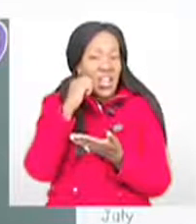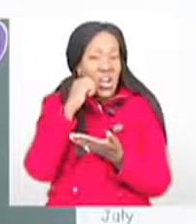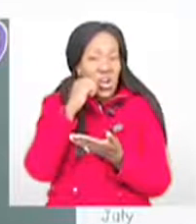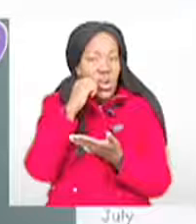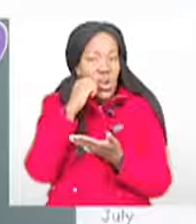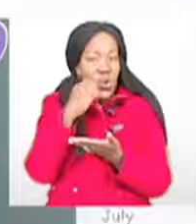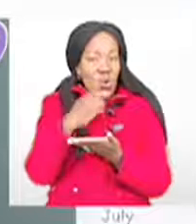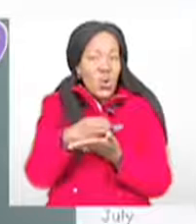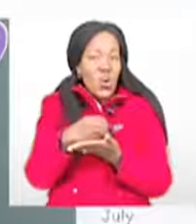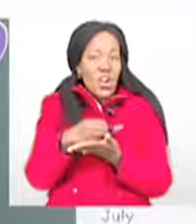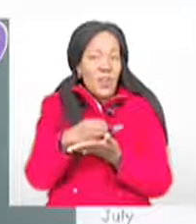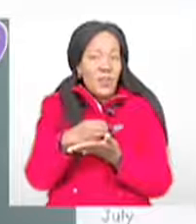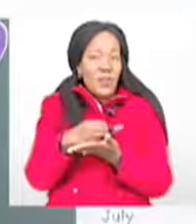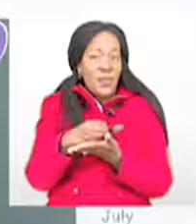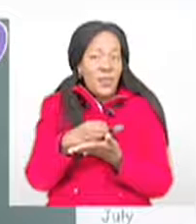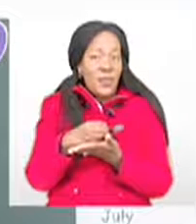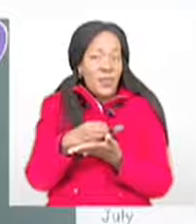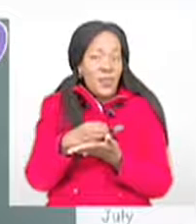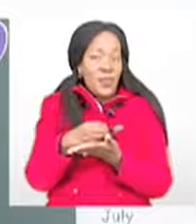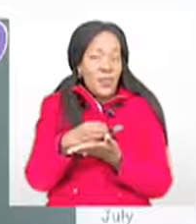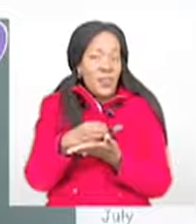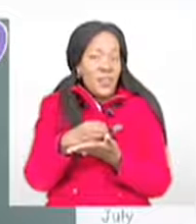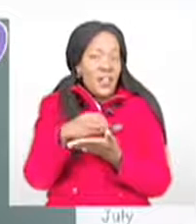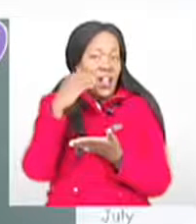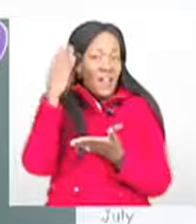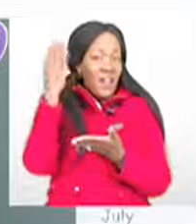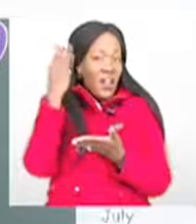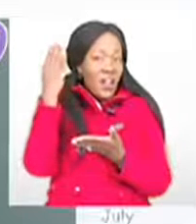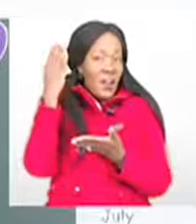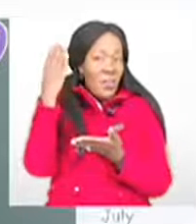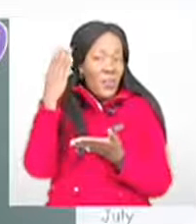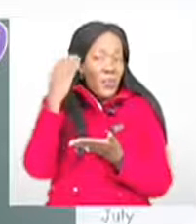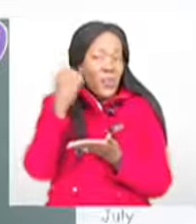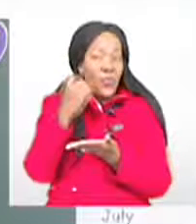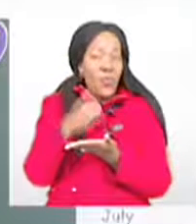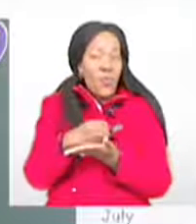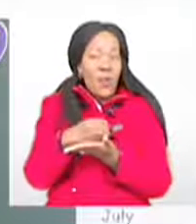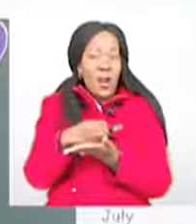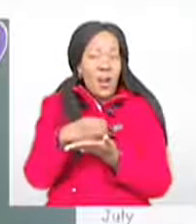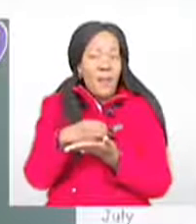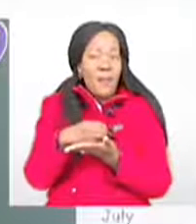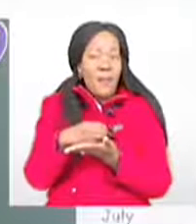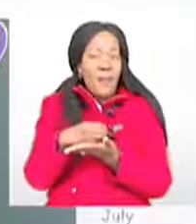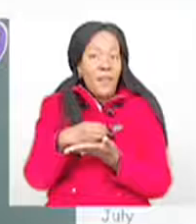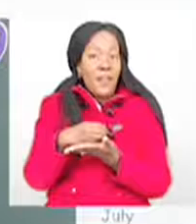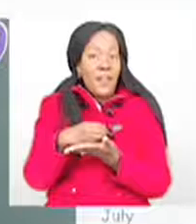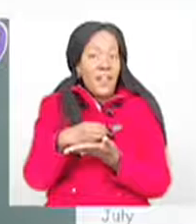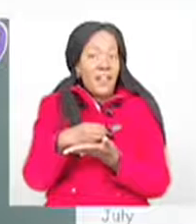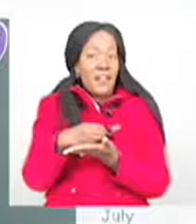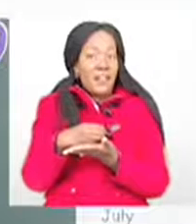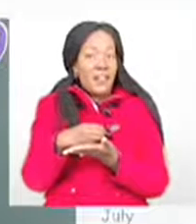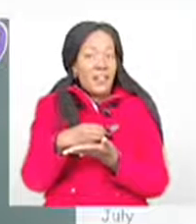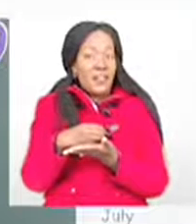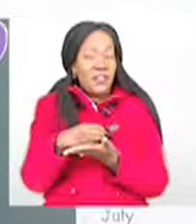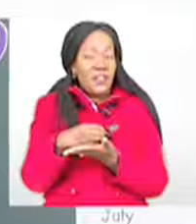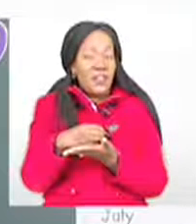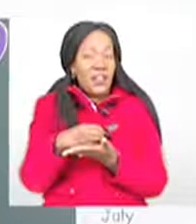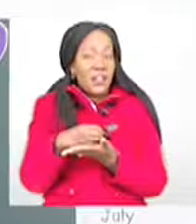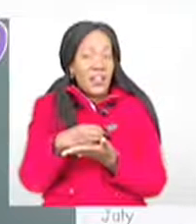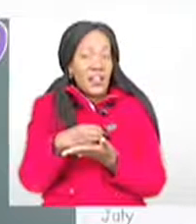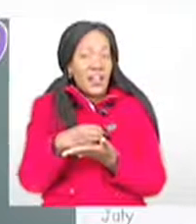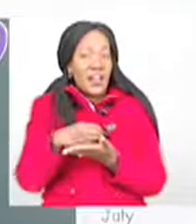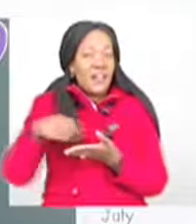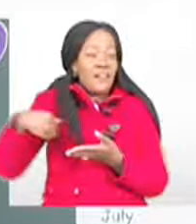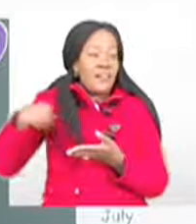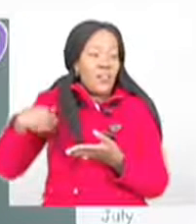cup or mug, I have a blue mug or cup, and I have a